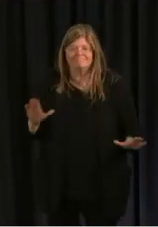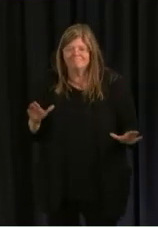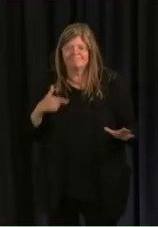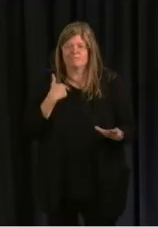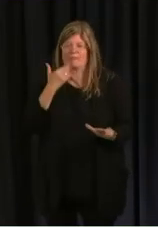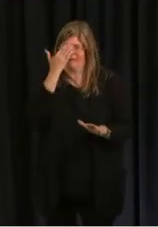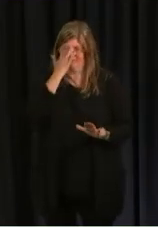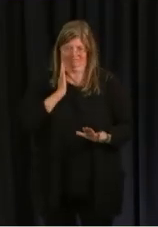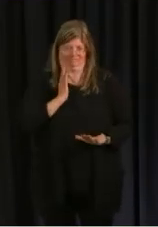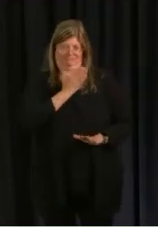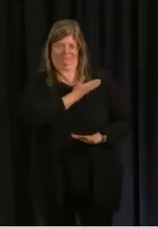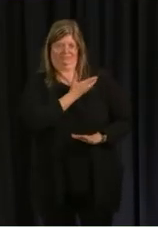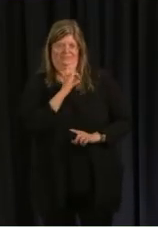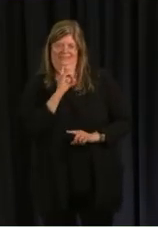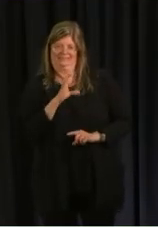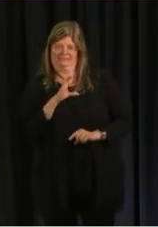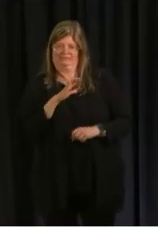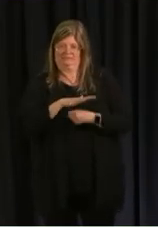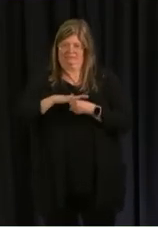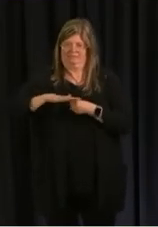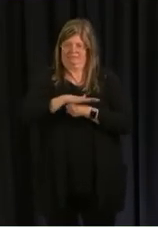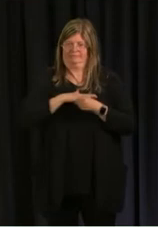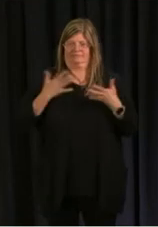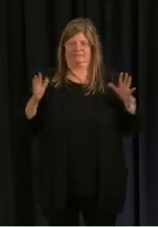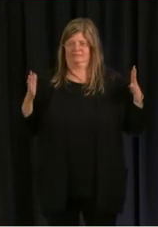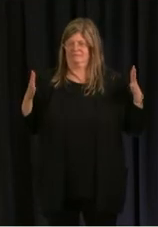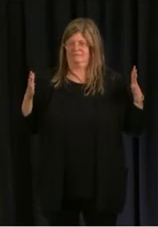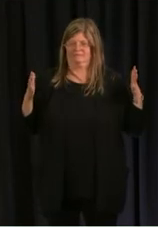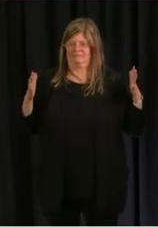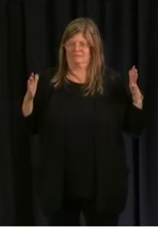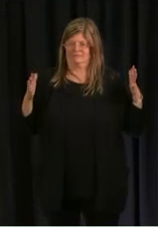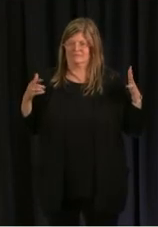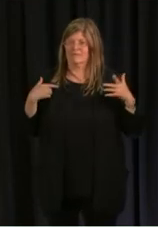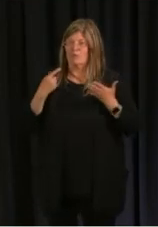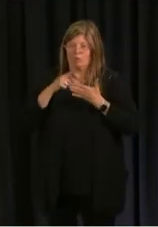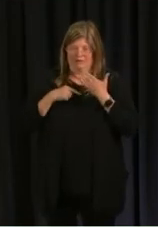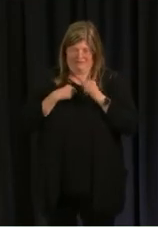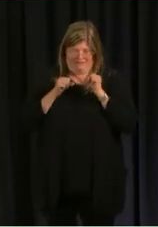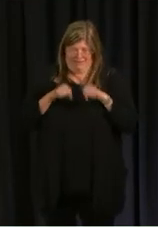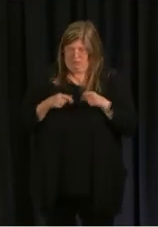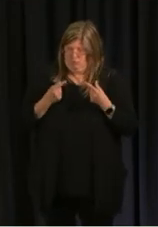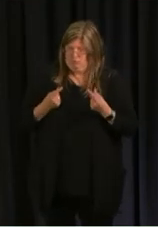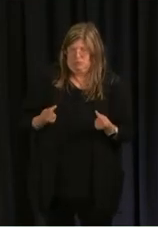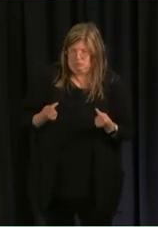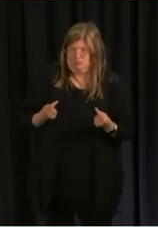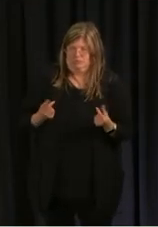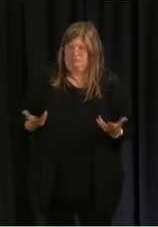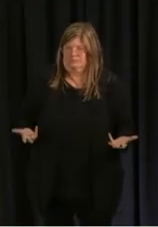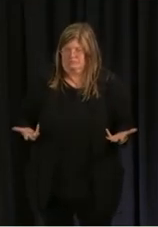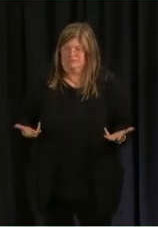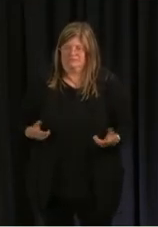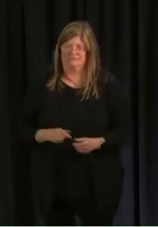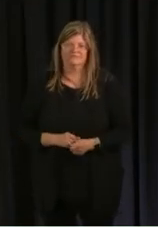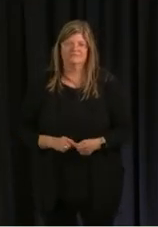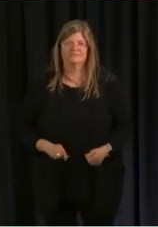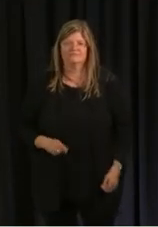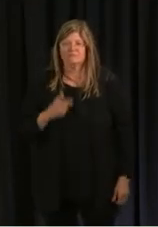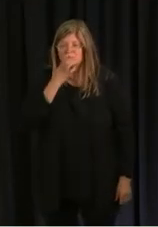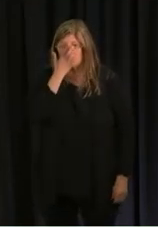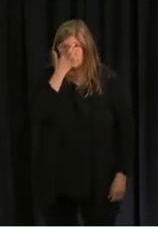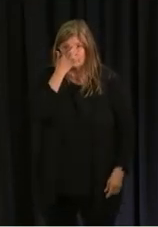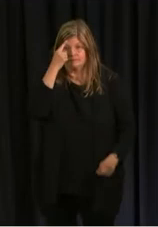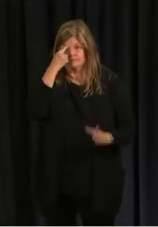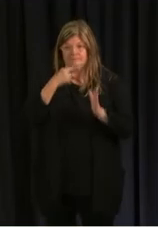how many doses that we have and what we can put out into the community and get administered. And for